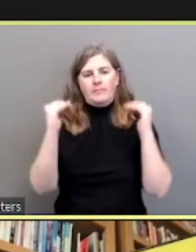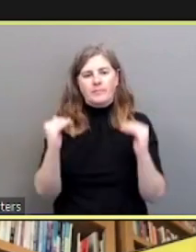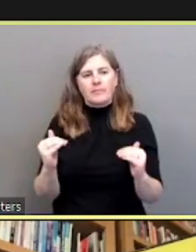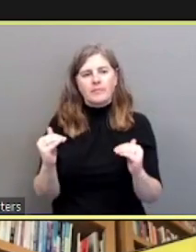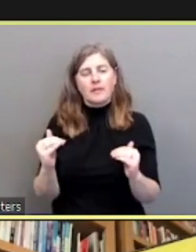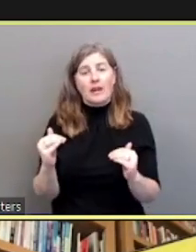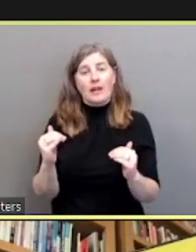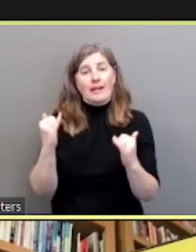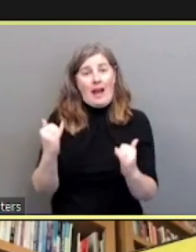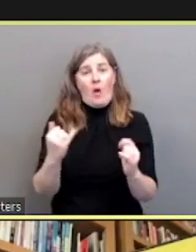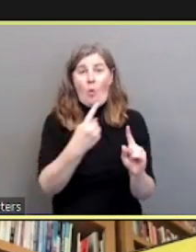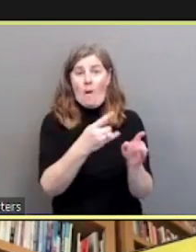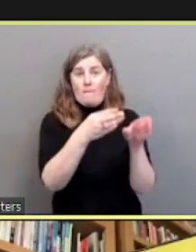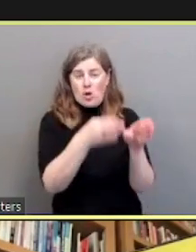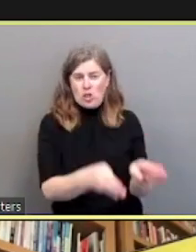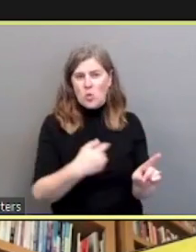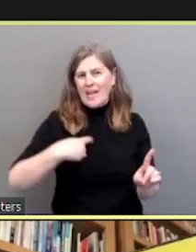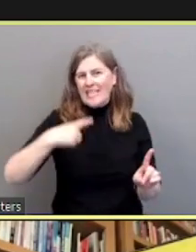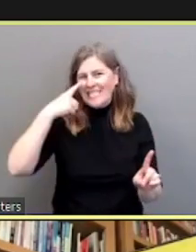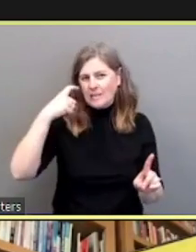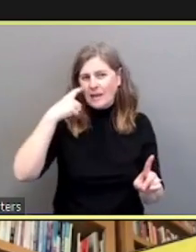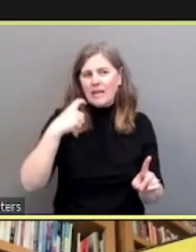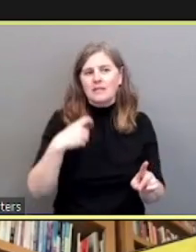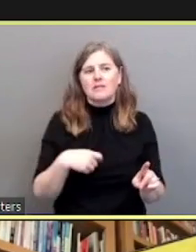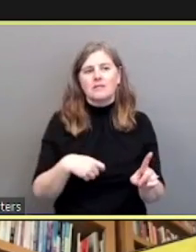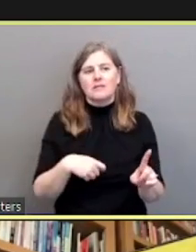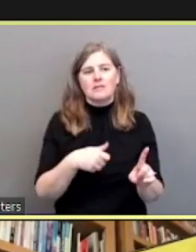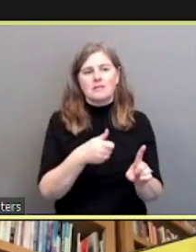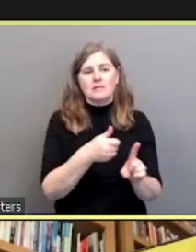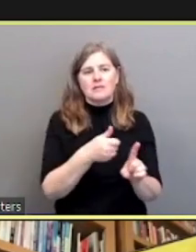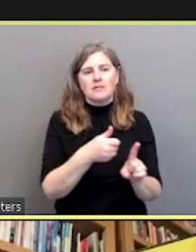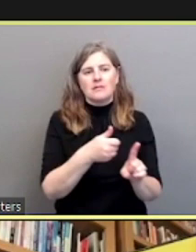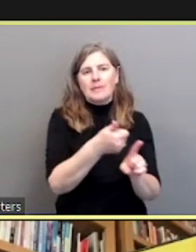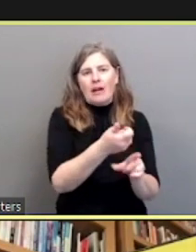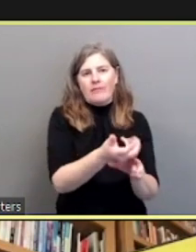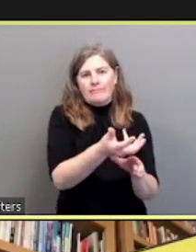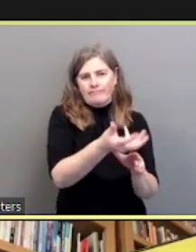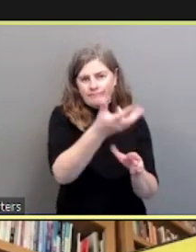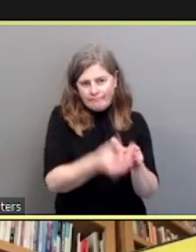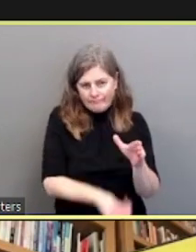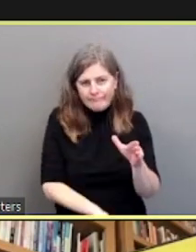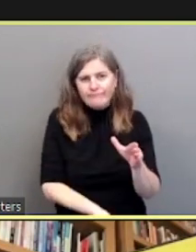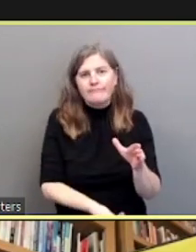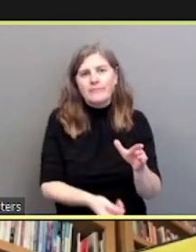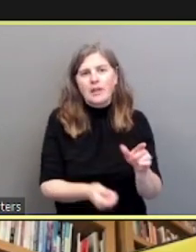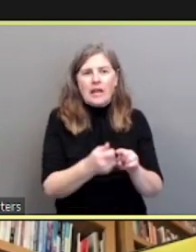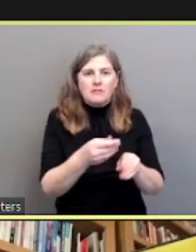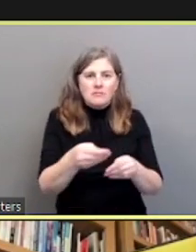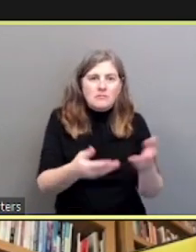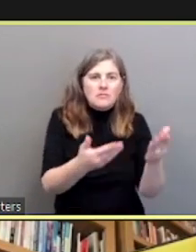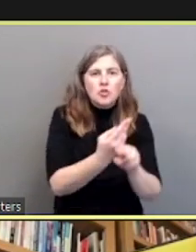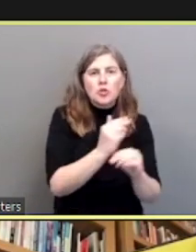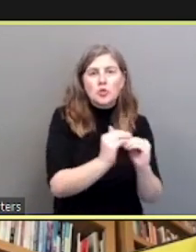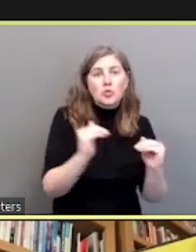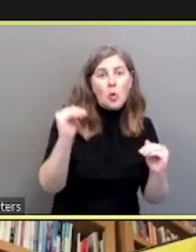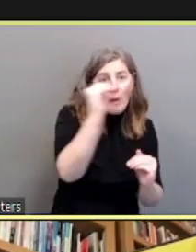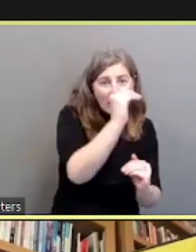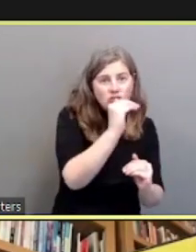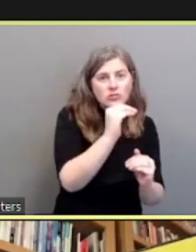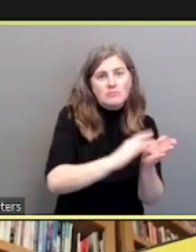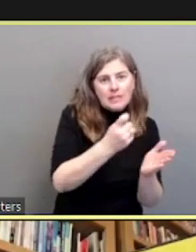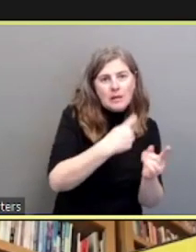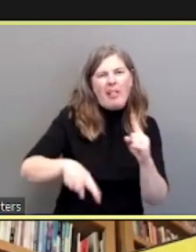who we believe may have expired from an overdose of the drug and another in the intensive care unit in our state. Next